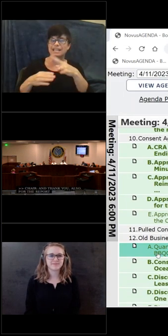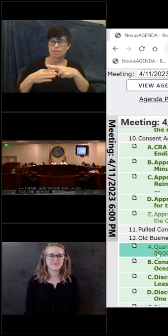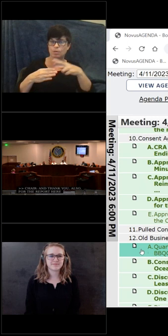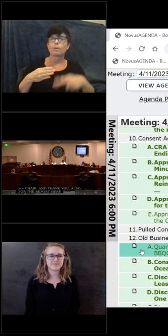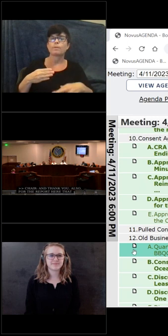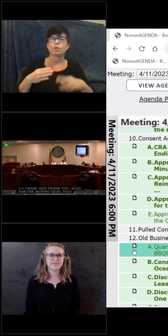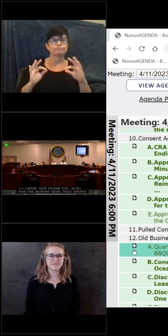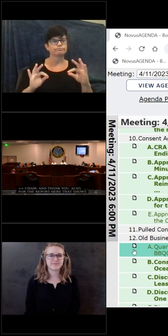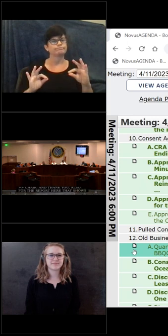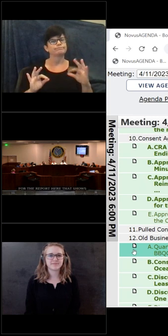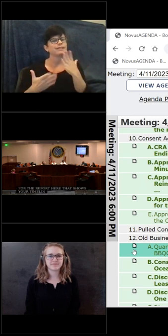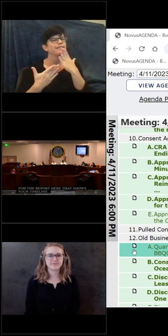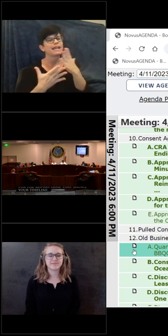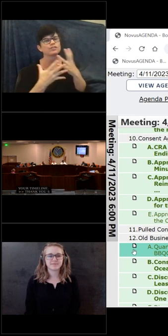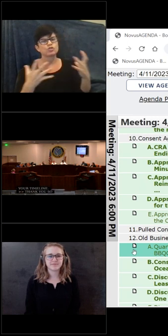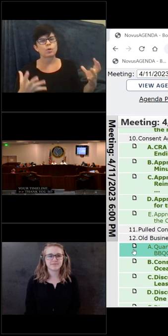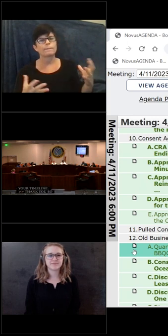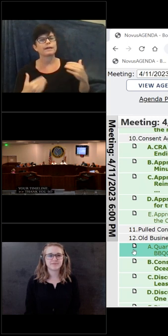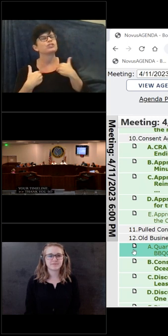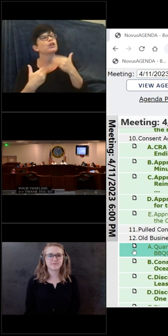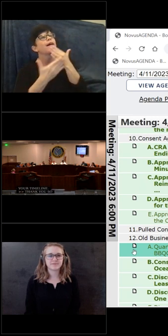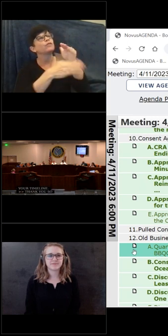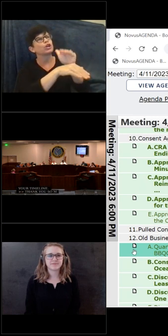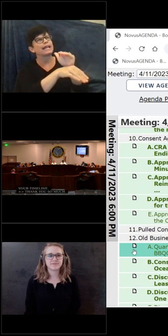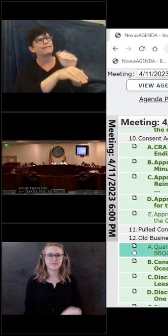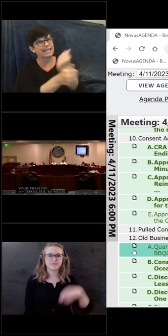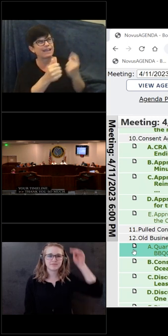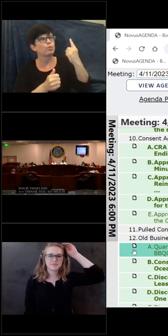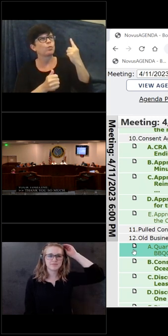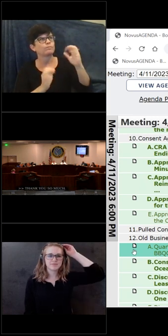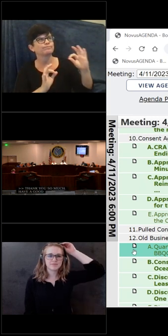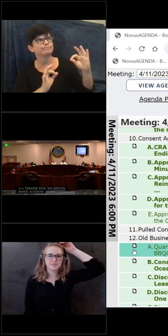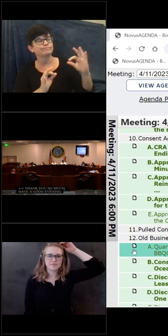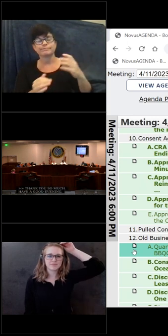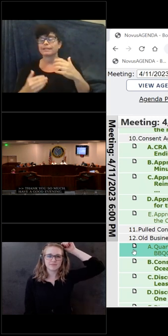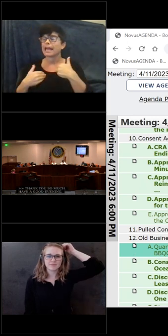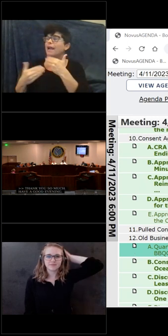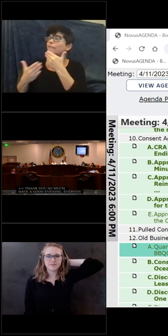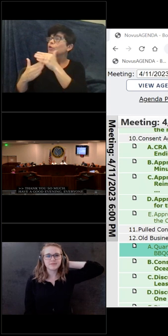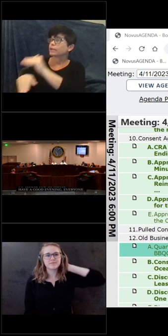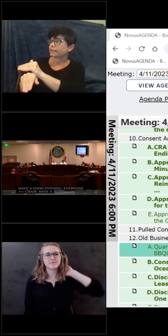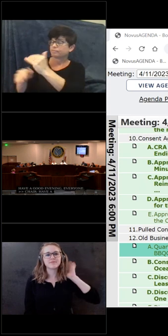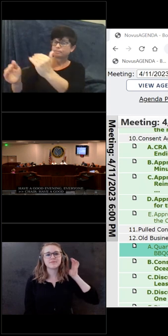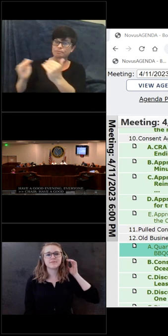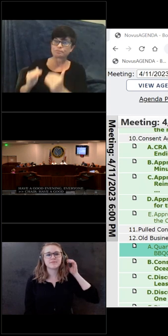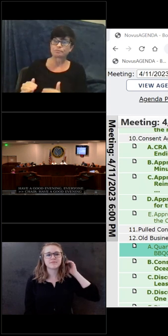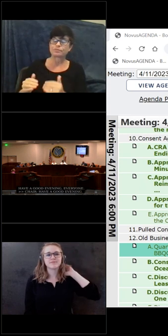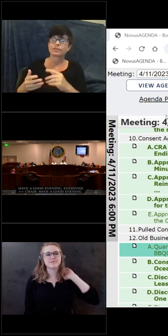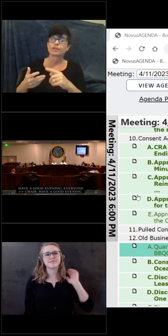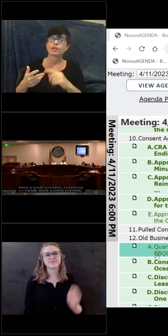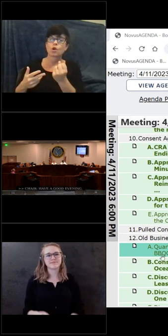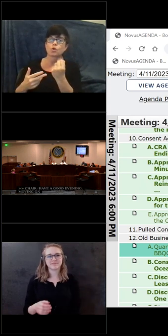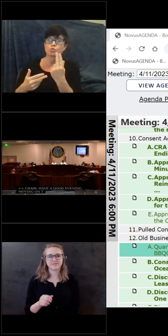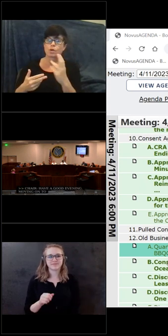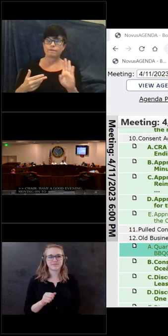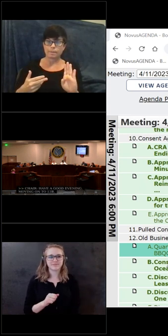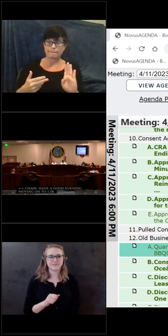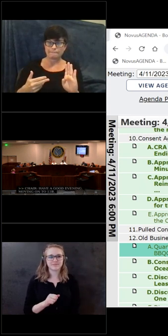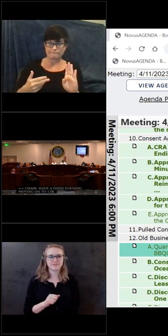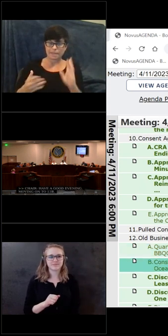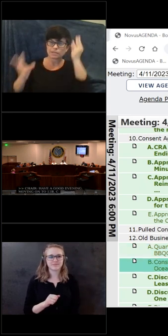That shows you. Thank you so much. Have a good evening, everyone. Have a good evening. Moving on to 12B, consideration of approval